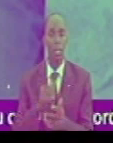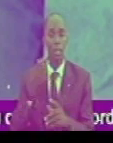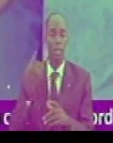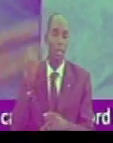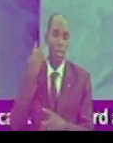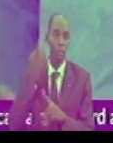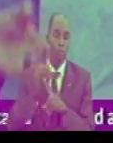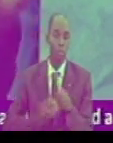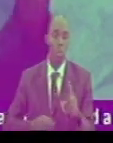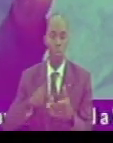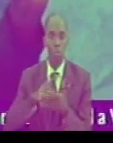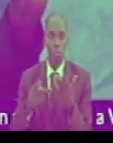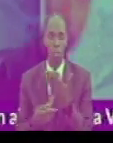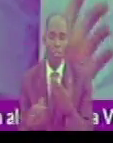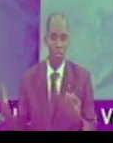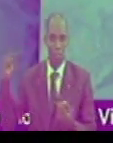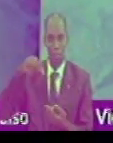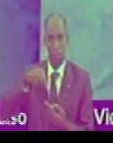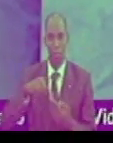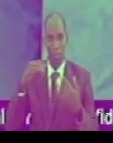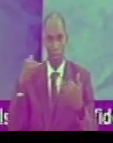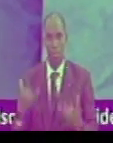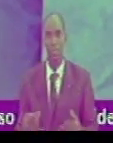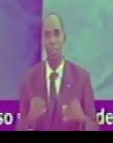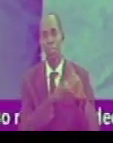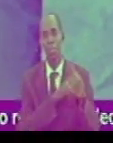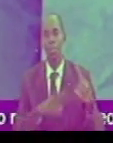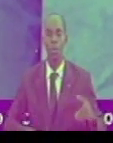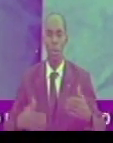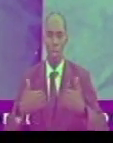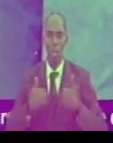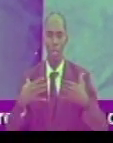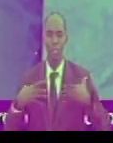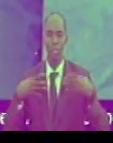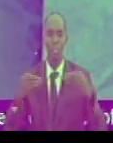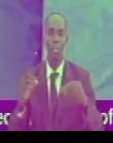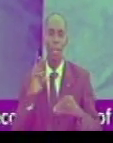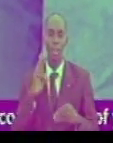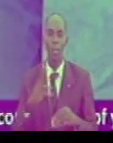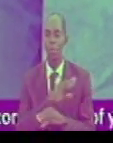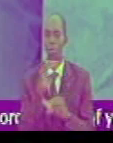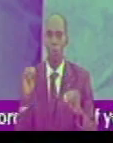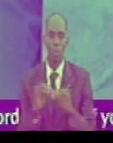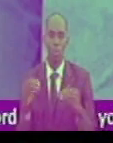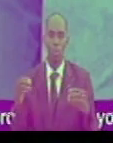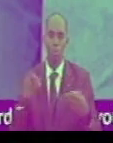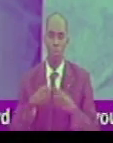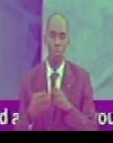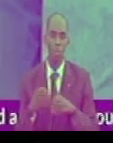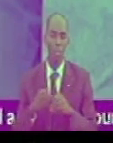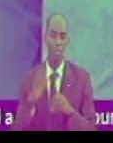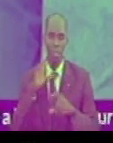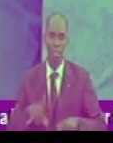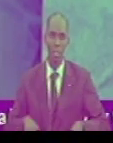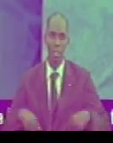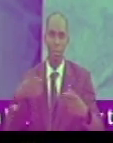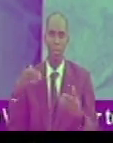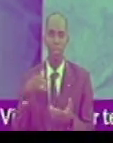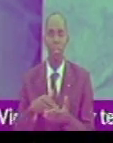body again. And I want to thank God also on how God has helped me. This started. It was a particular day when I gave my life to Jesus